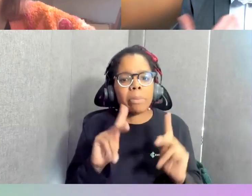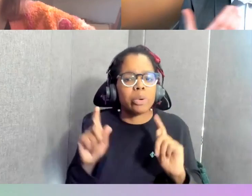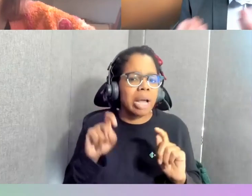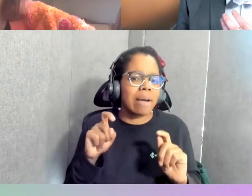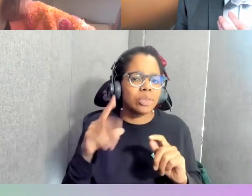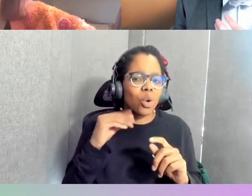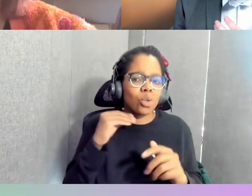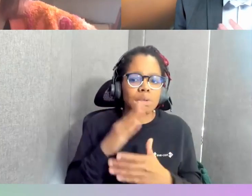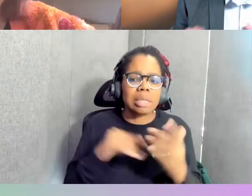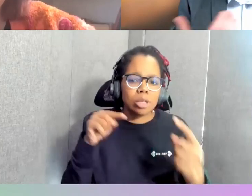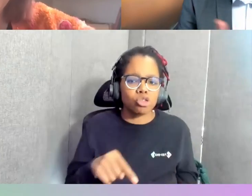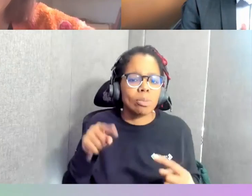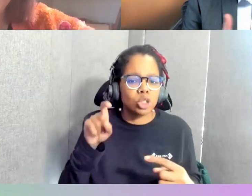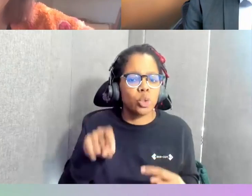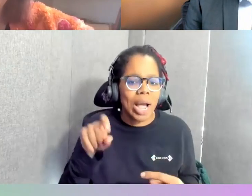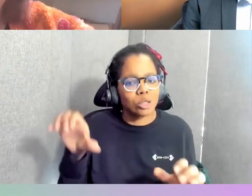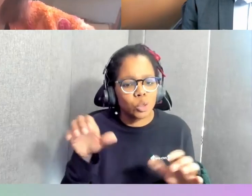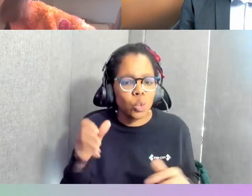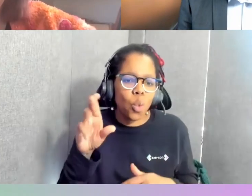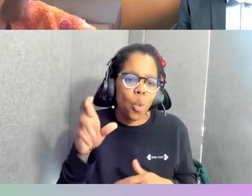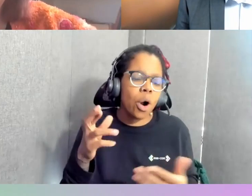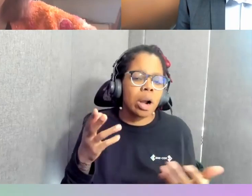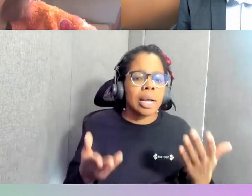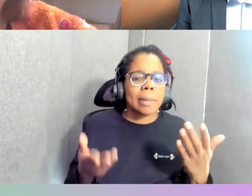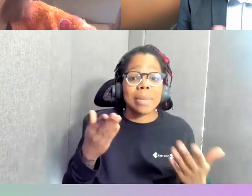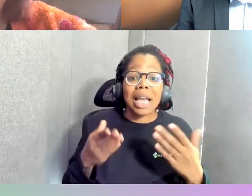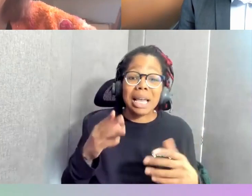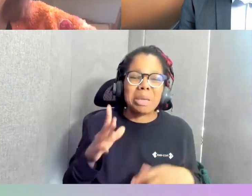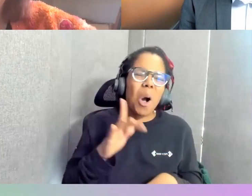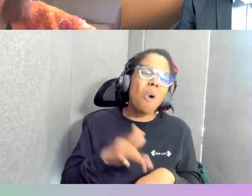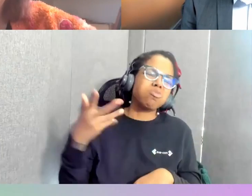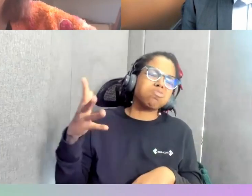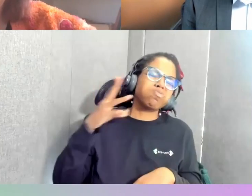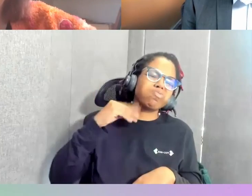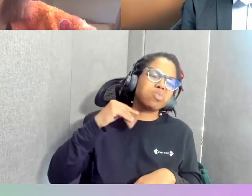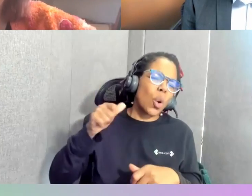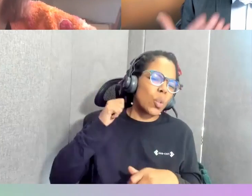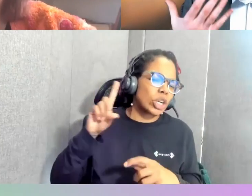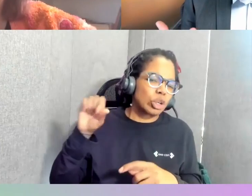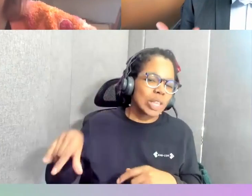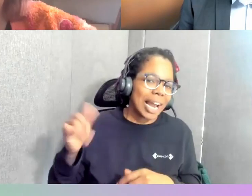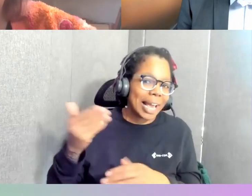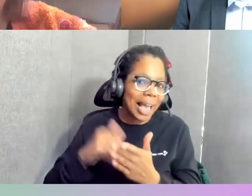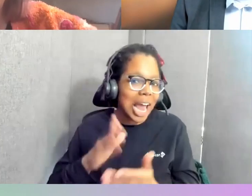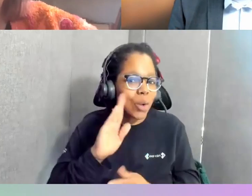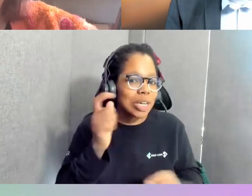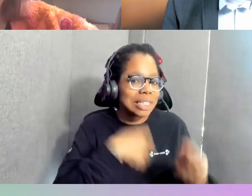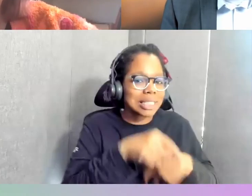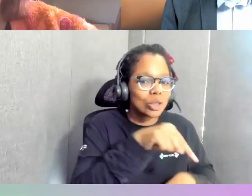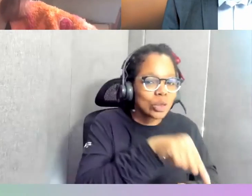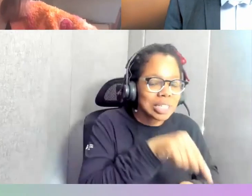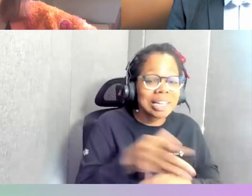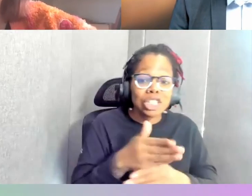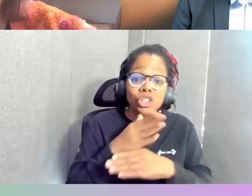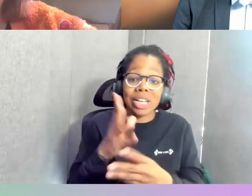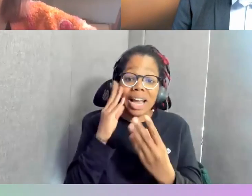maybe some of the struggles you had to do, or maybe, you know, been there, done that, wouldn't do that again, I would do this instead. Yeah. Sharing that information,